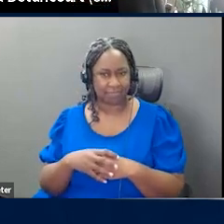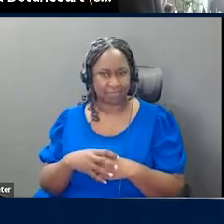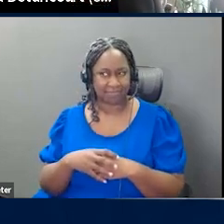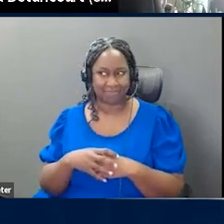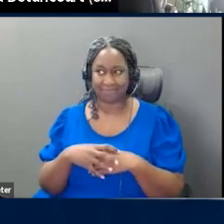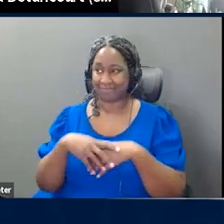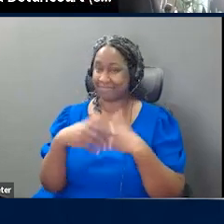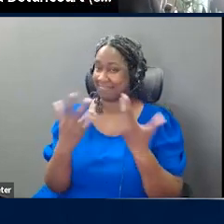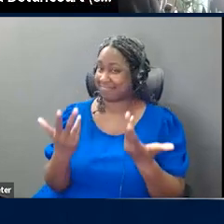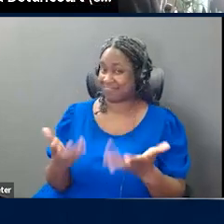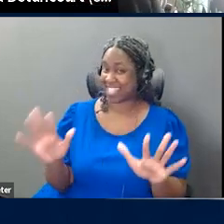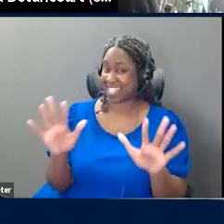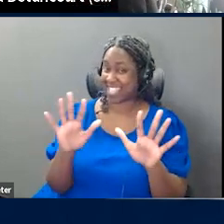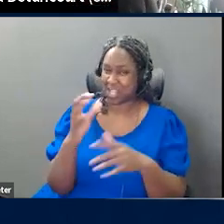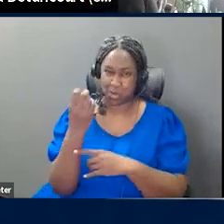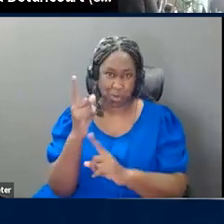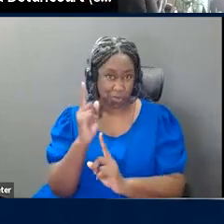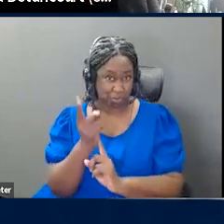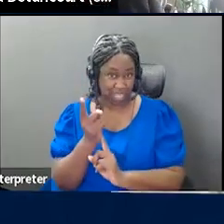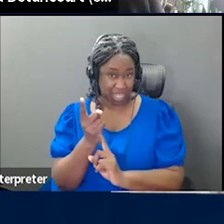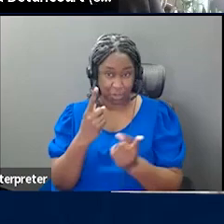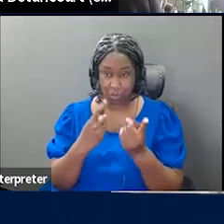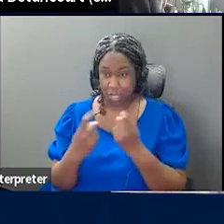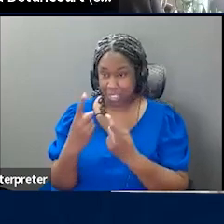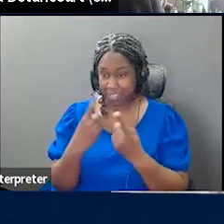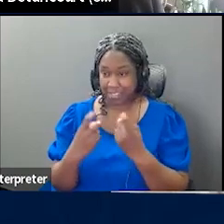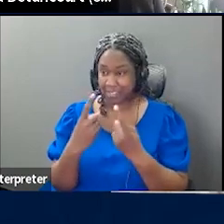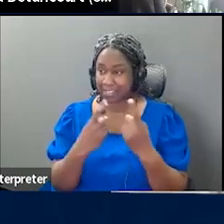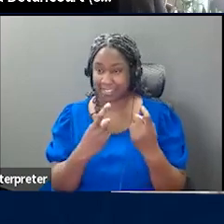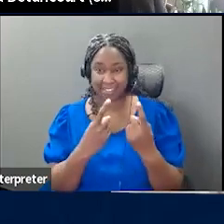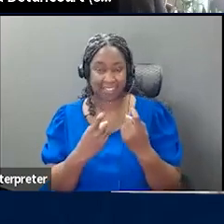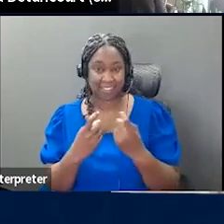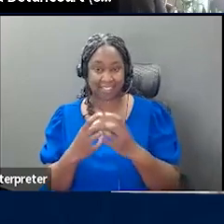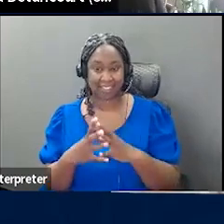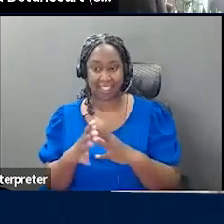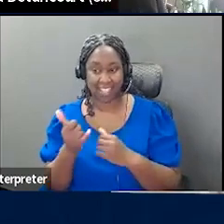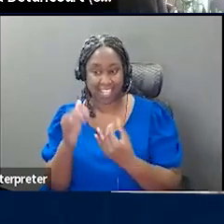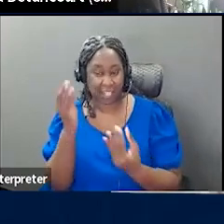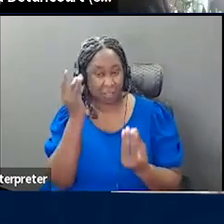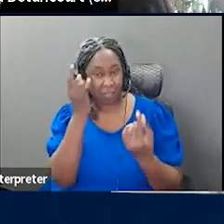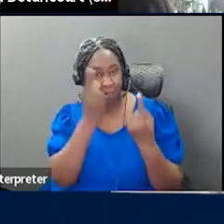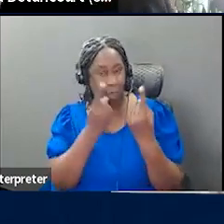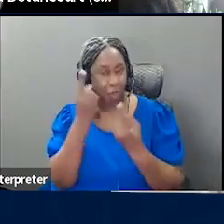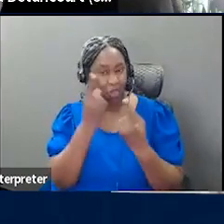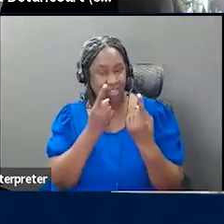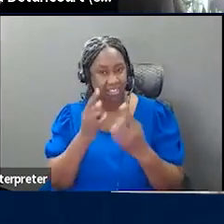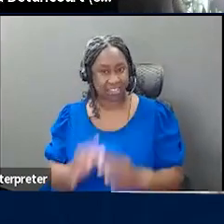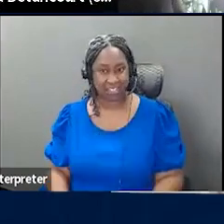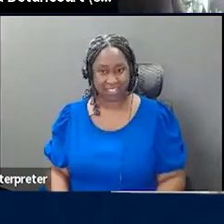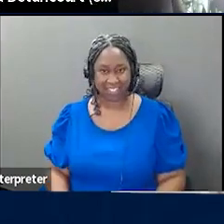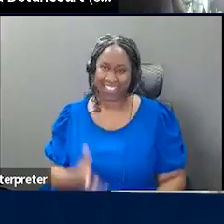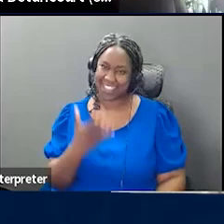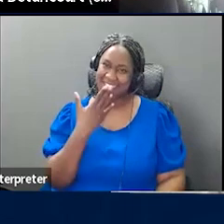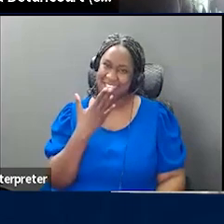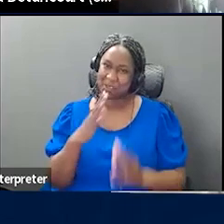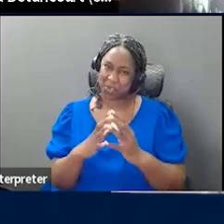And that's it. We have about 12 minutes for questions and any thoughts we welcome in the chat. Thank you